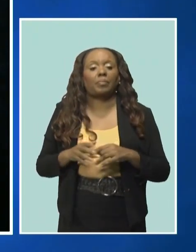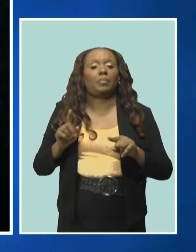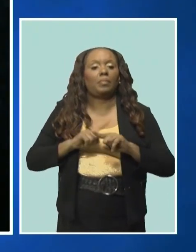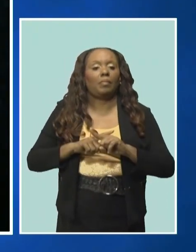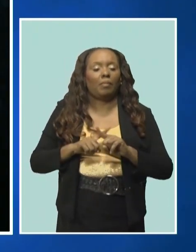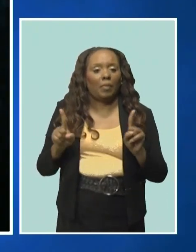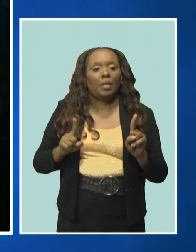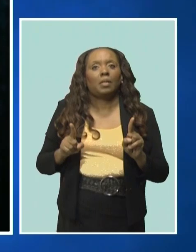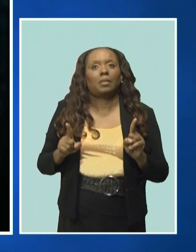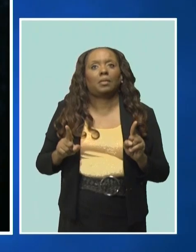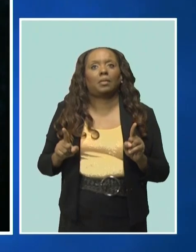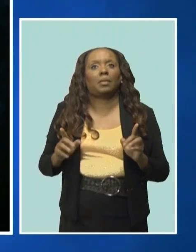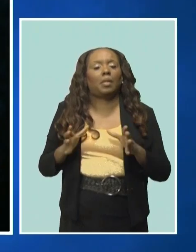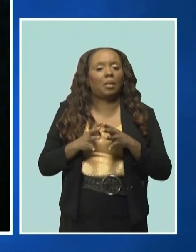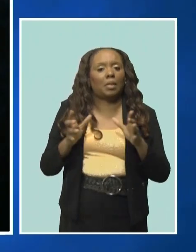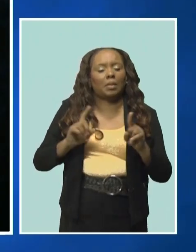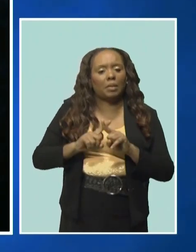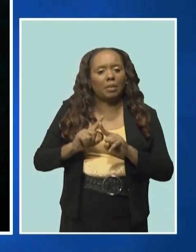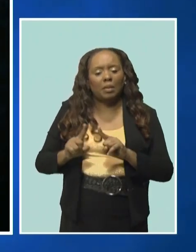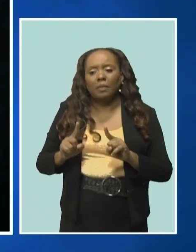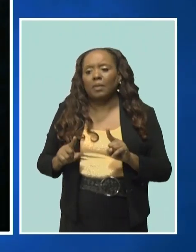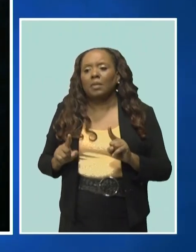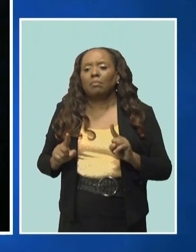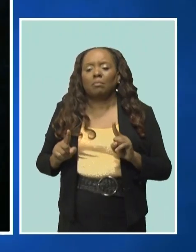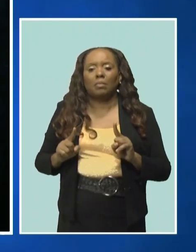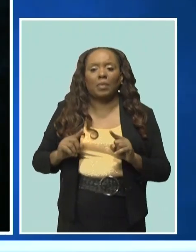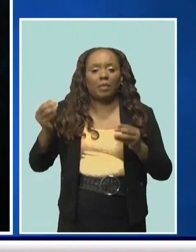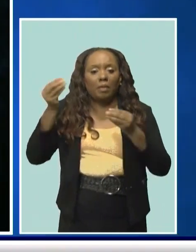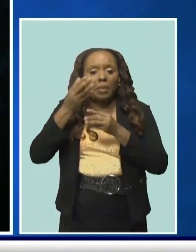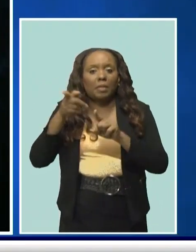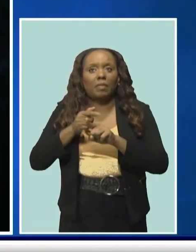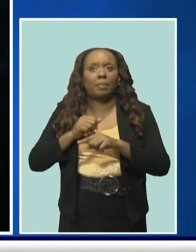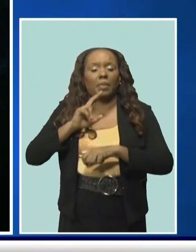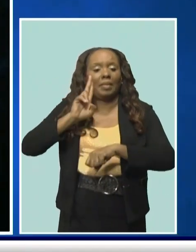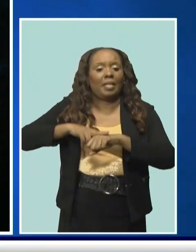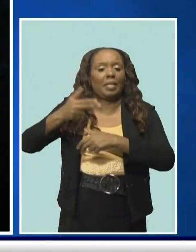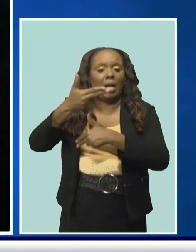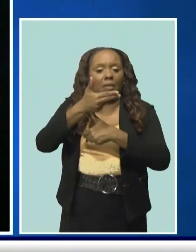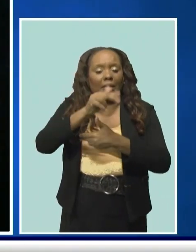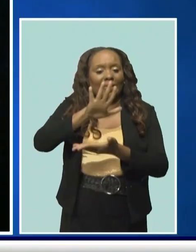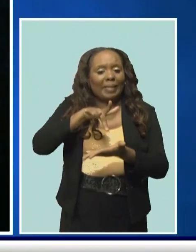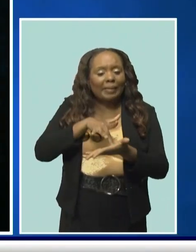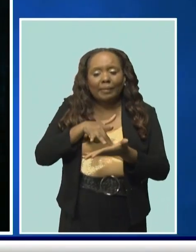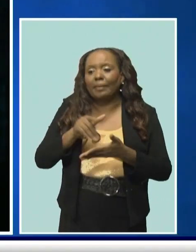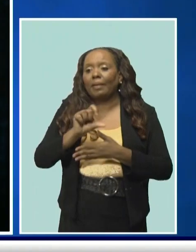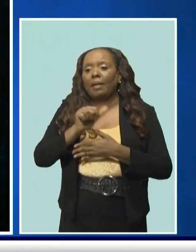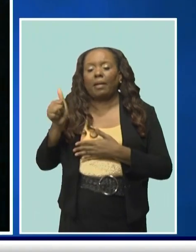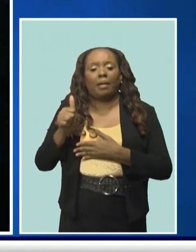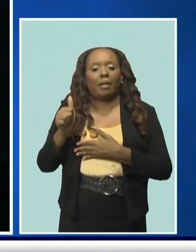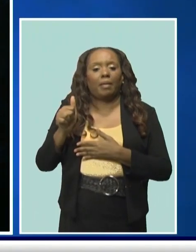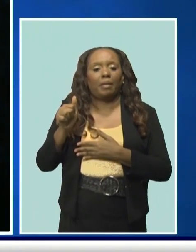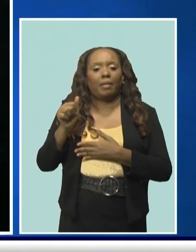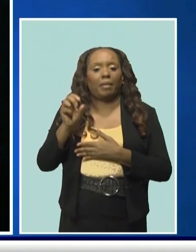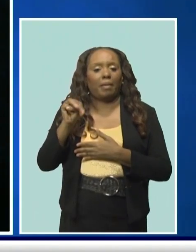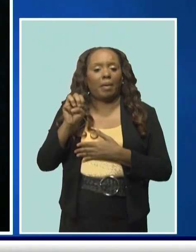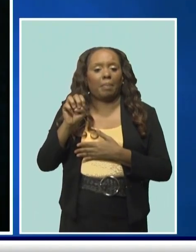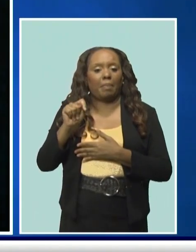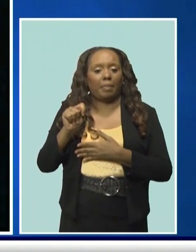informed by a number of models, including models relied on by the National Hurricane Center and other Met Services in the